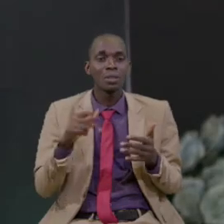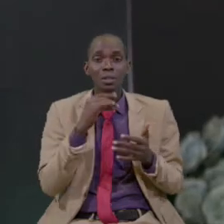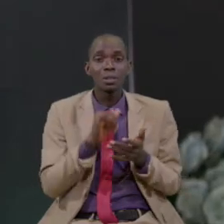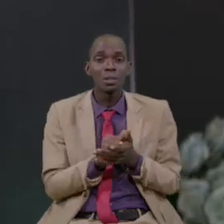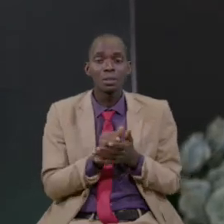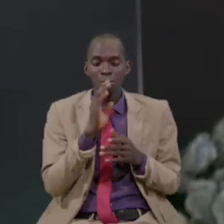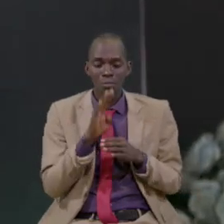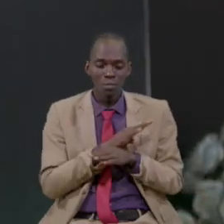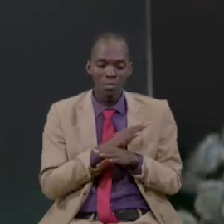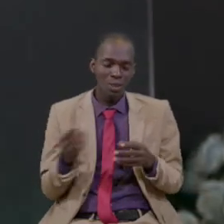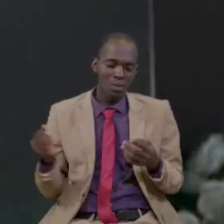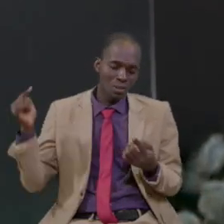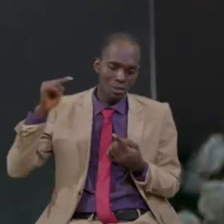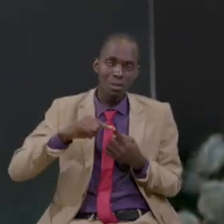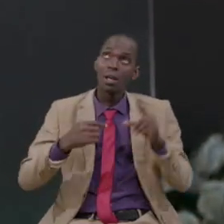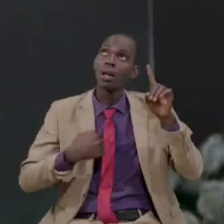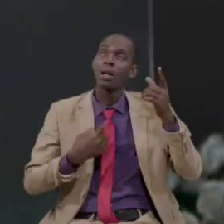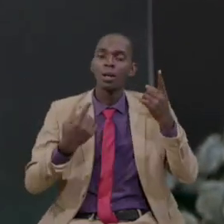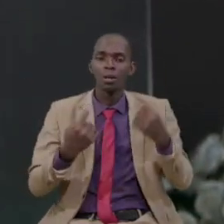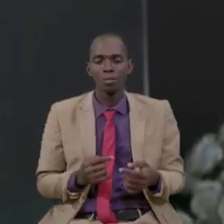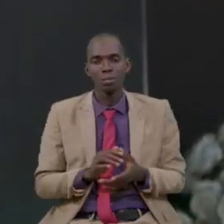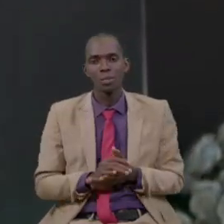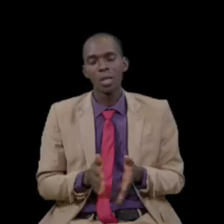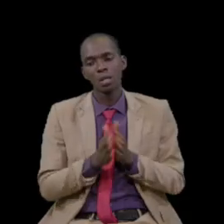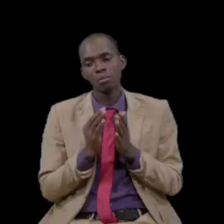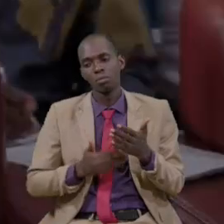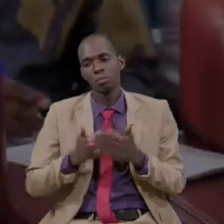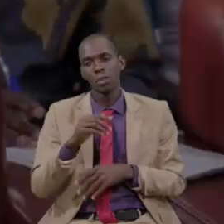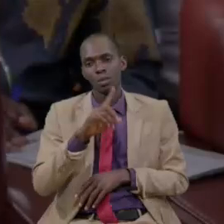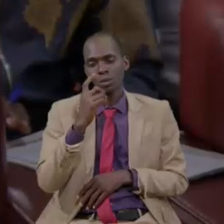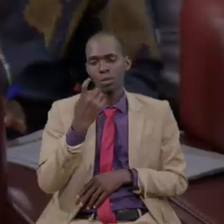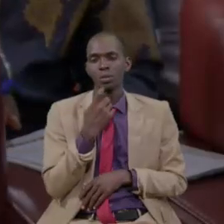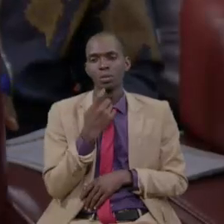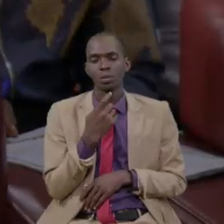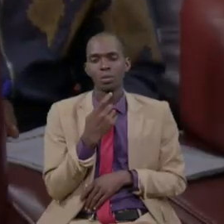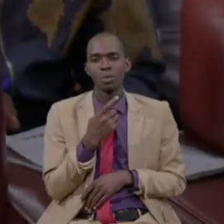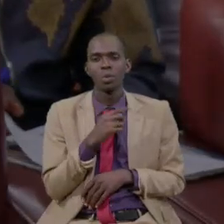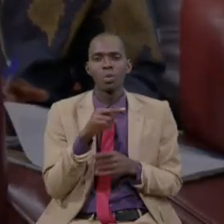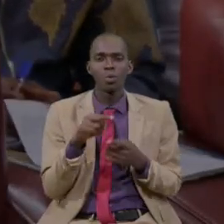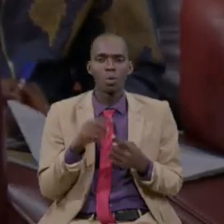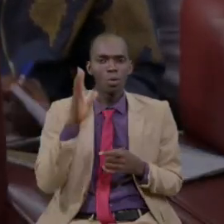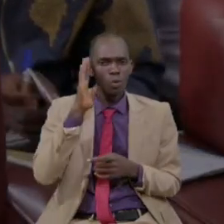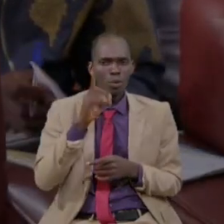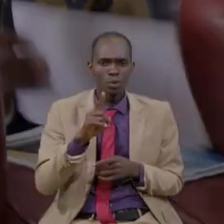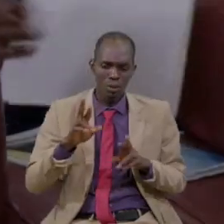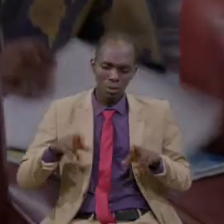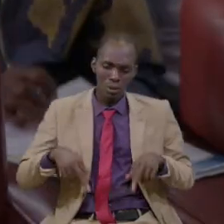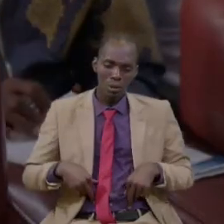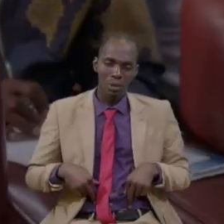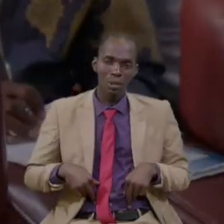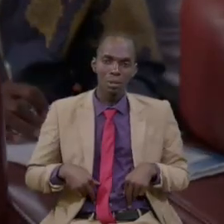Then ask me the next question. When are you going to retire? Do you